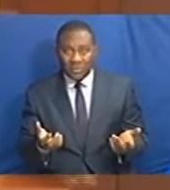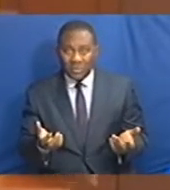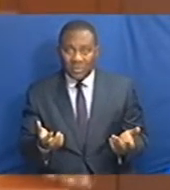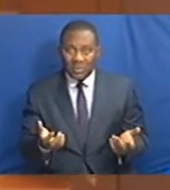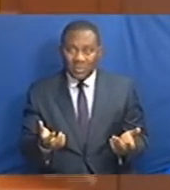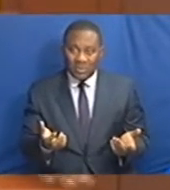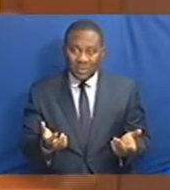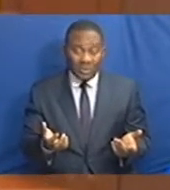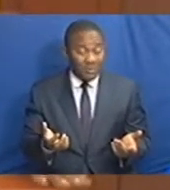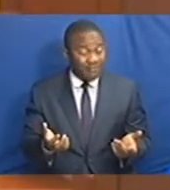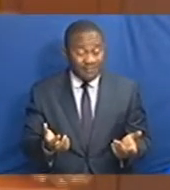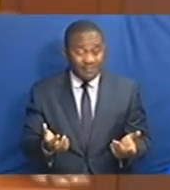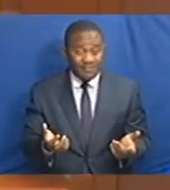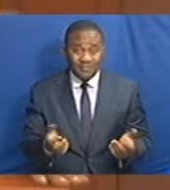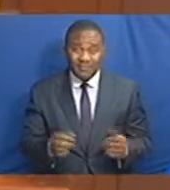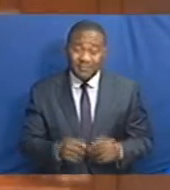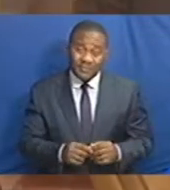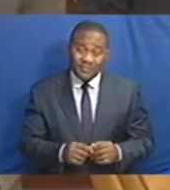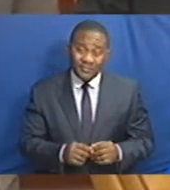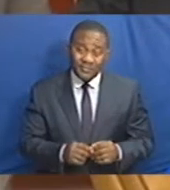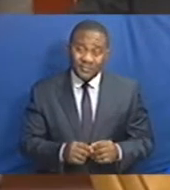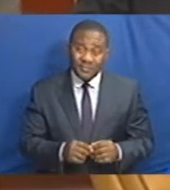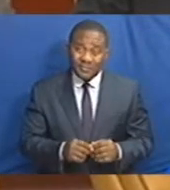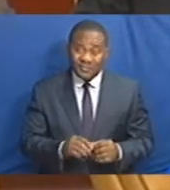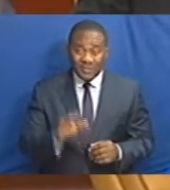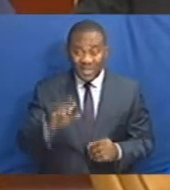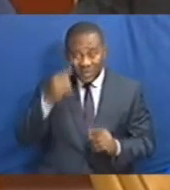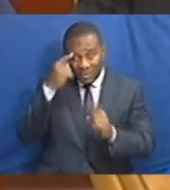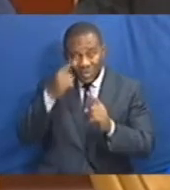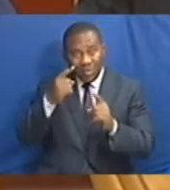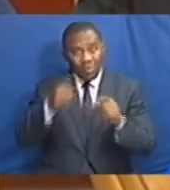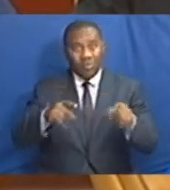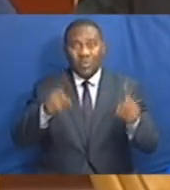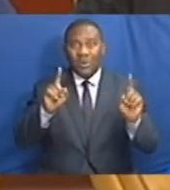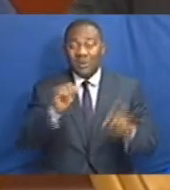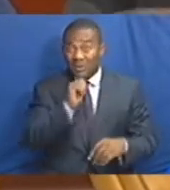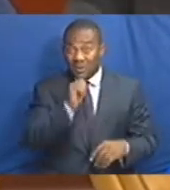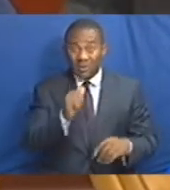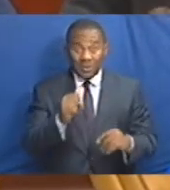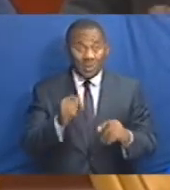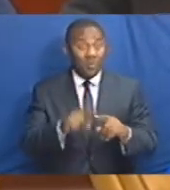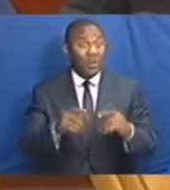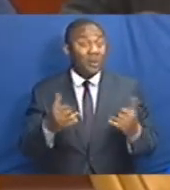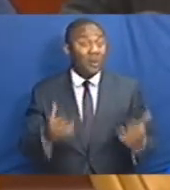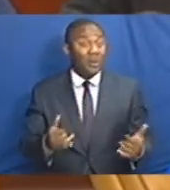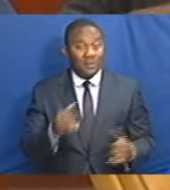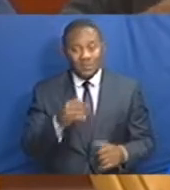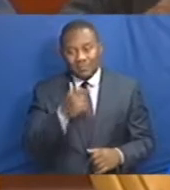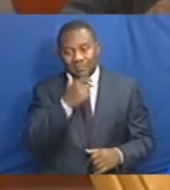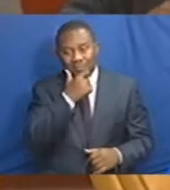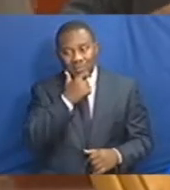in the light of day to see to its final conclusion. Now, President Kufuor's government has